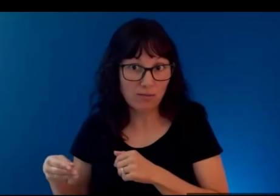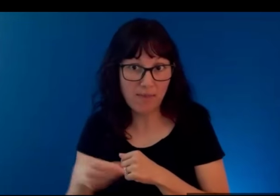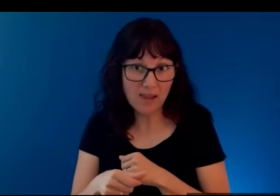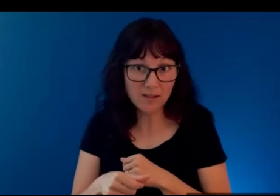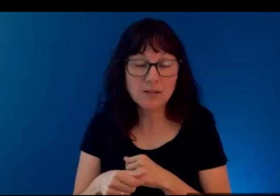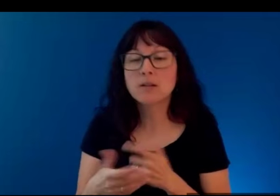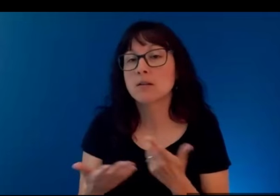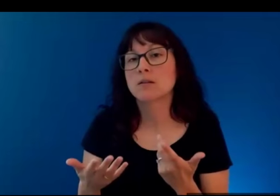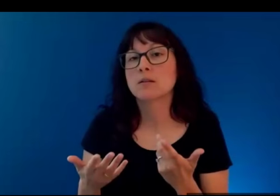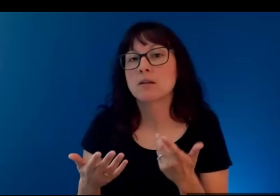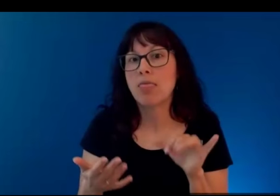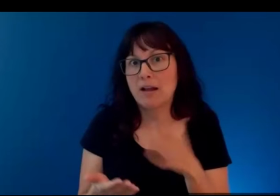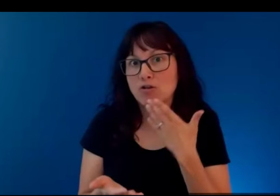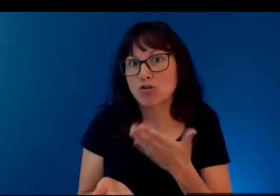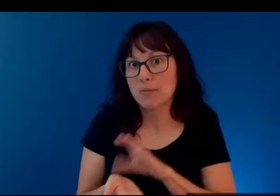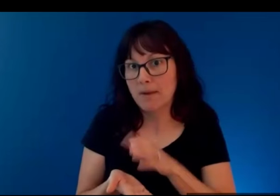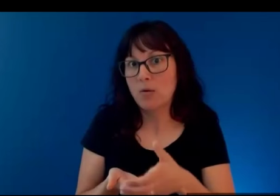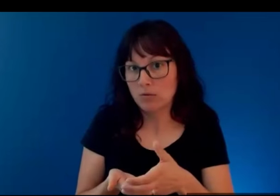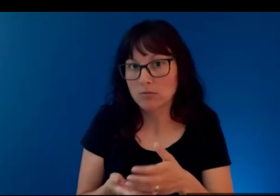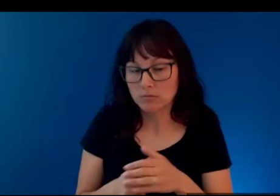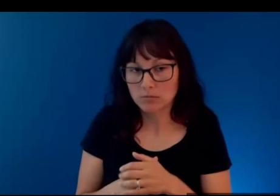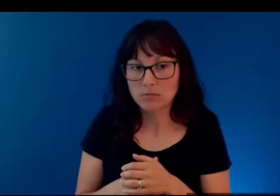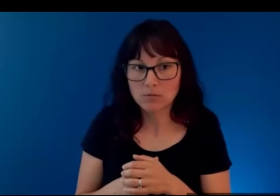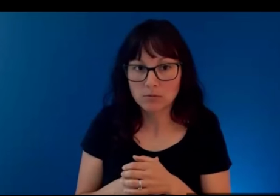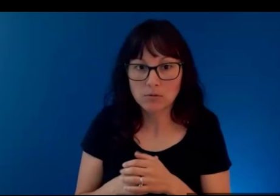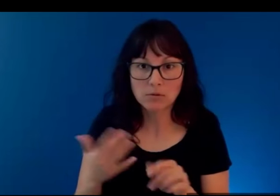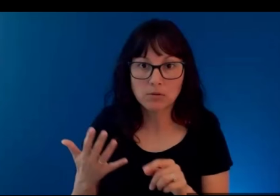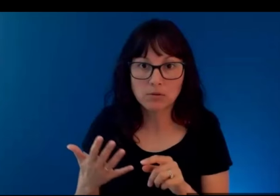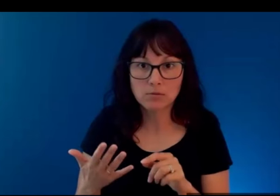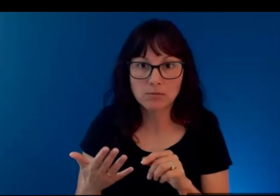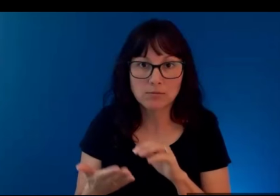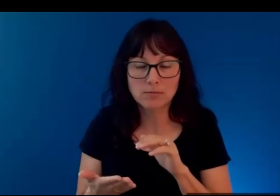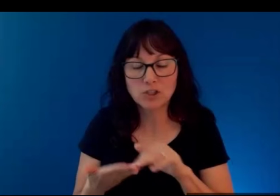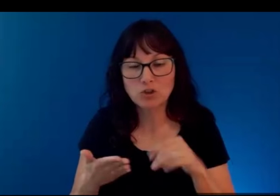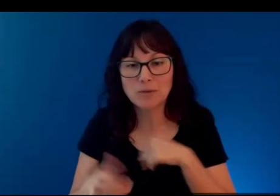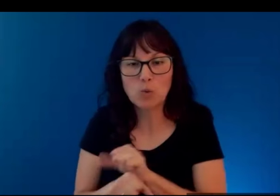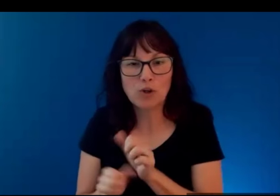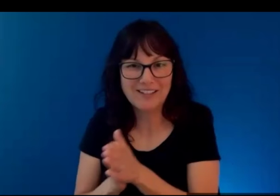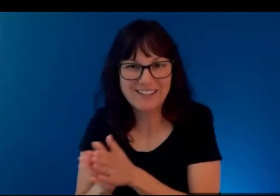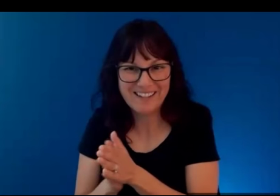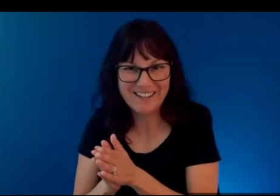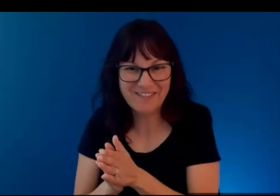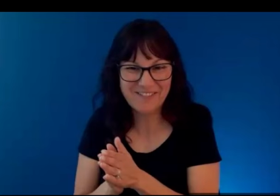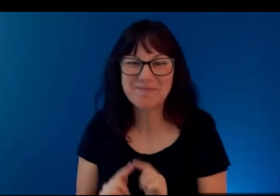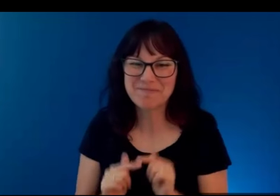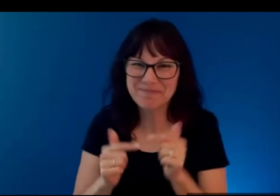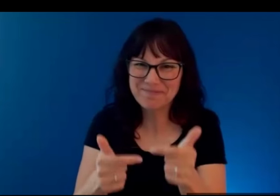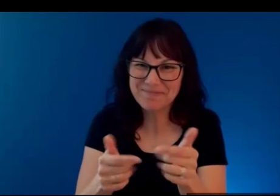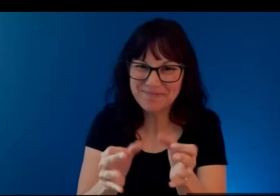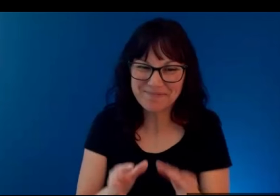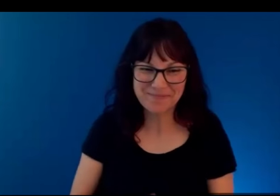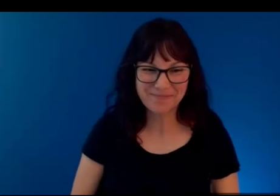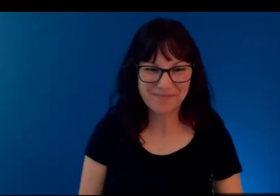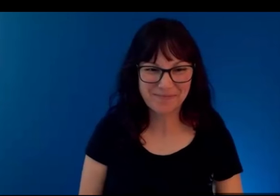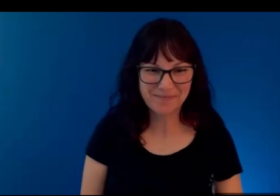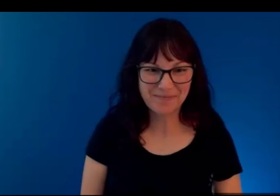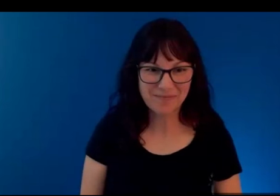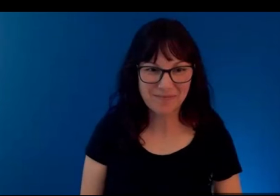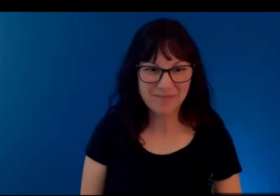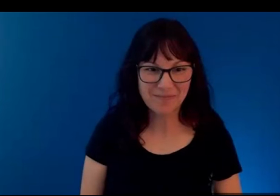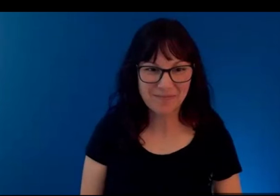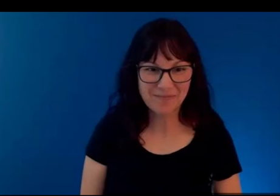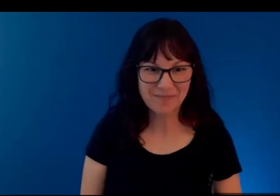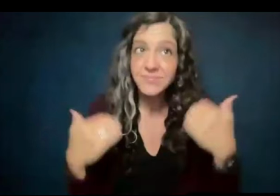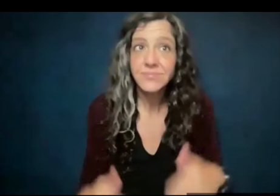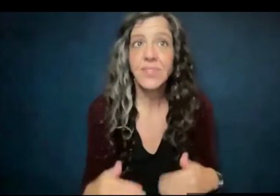It's a very generous work expense. Work incentive. And of course, we're going to talk